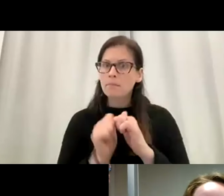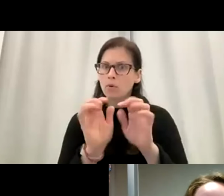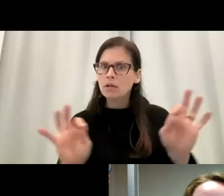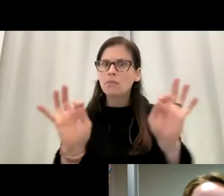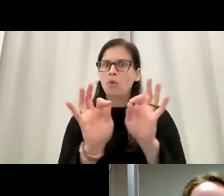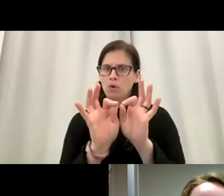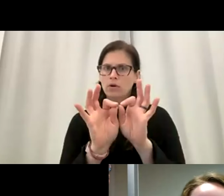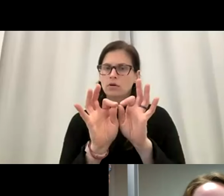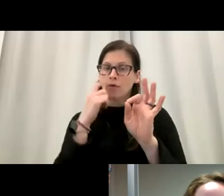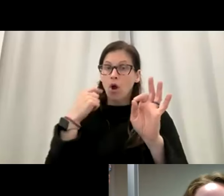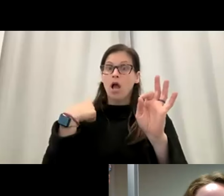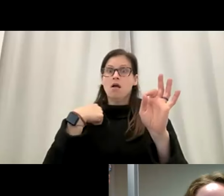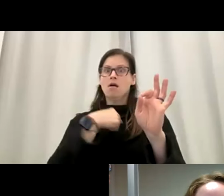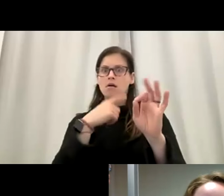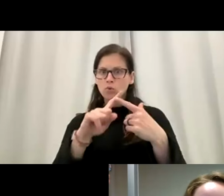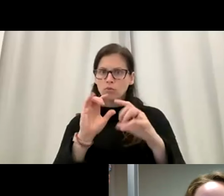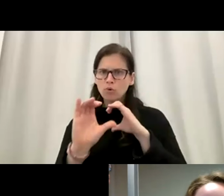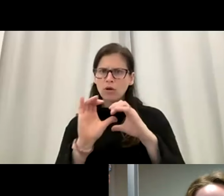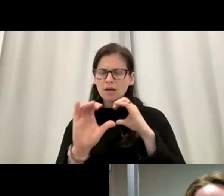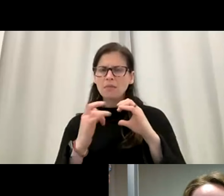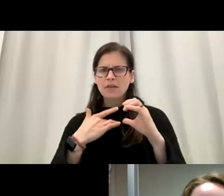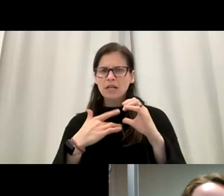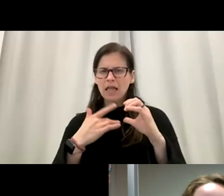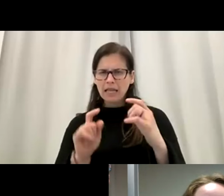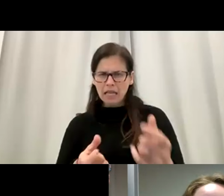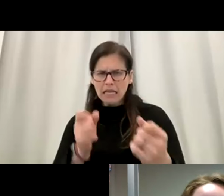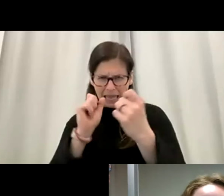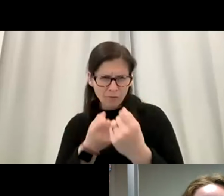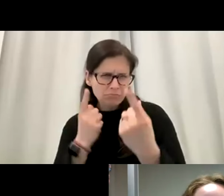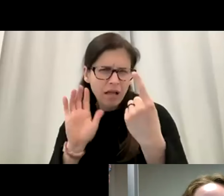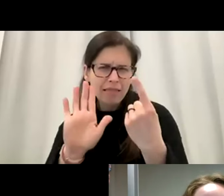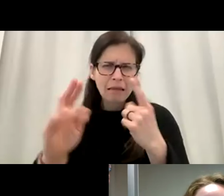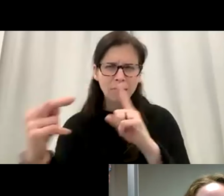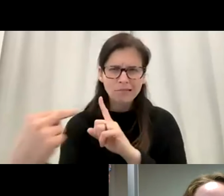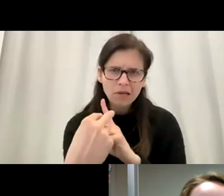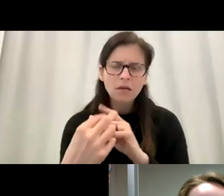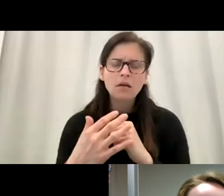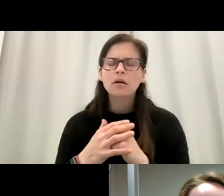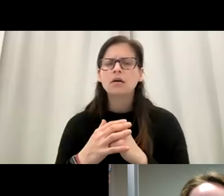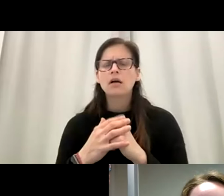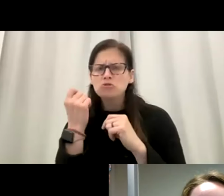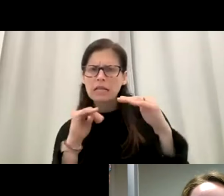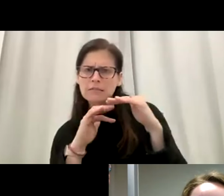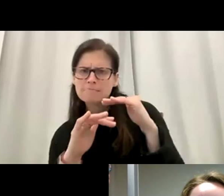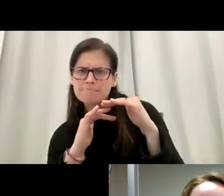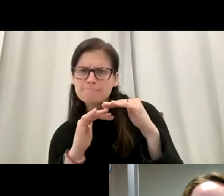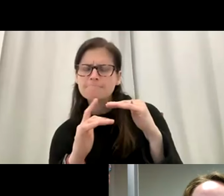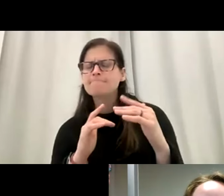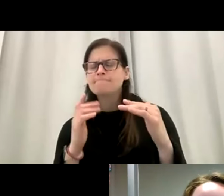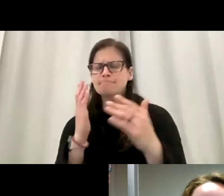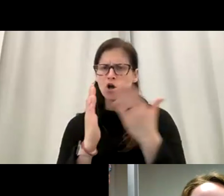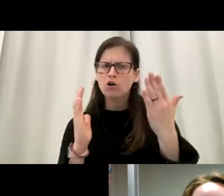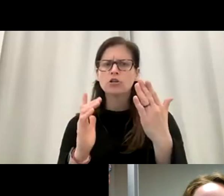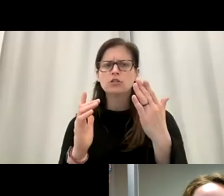communicate, but putting yourself in that other person's shoes to understand the nuances of it or a specific angle of it, I think can